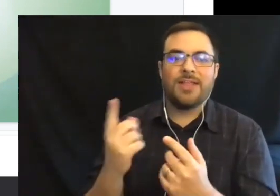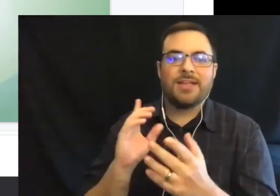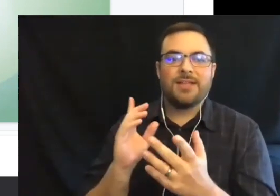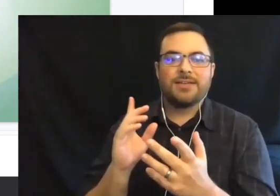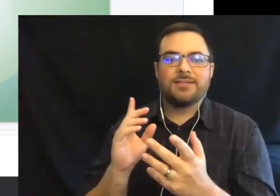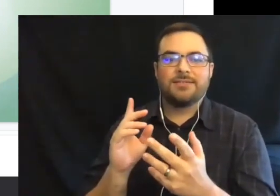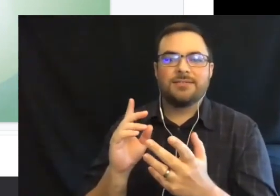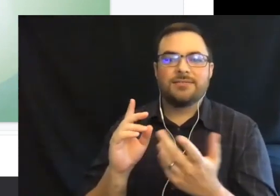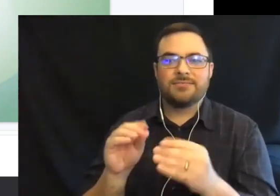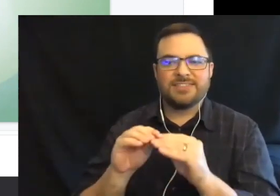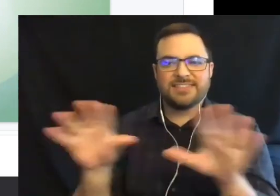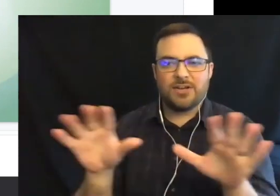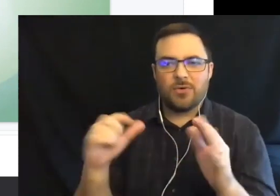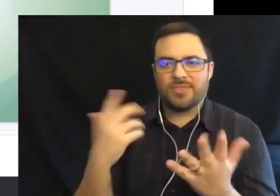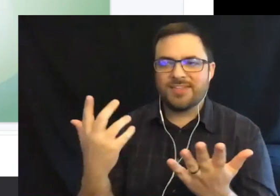accommodations